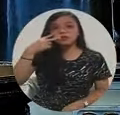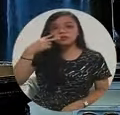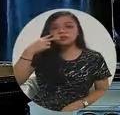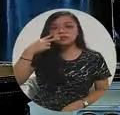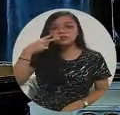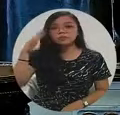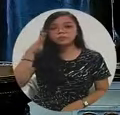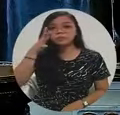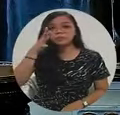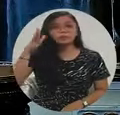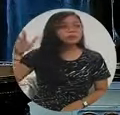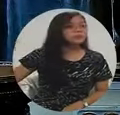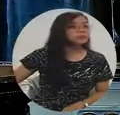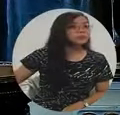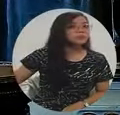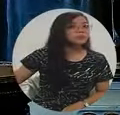around.